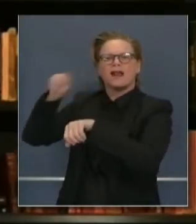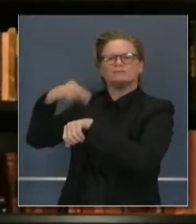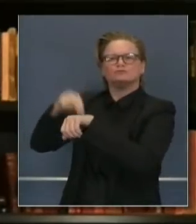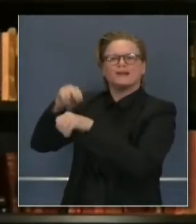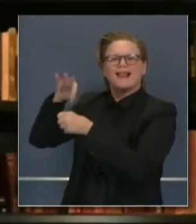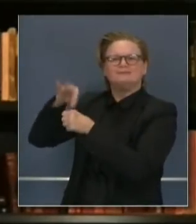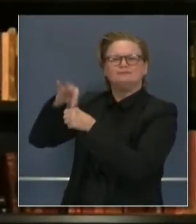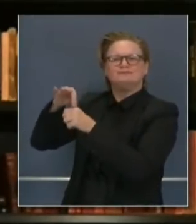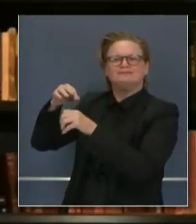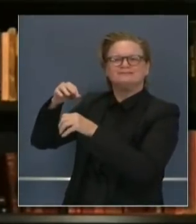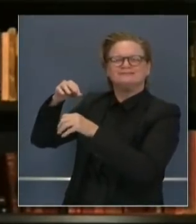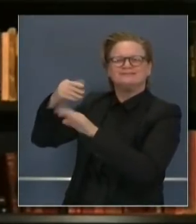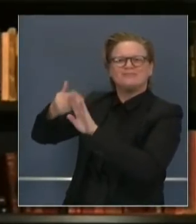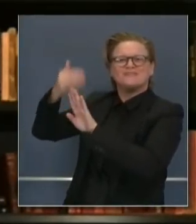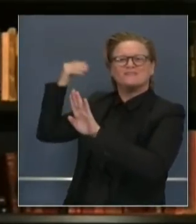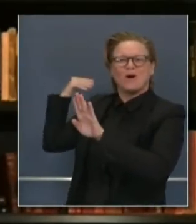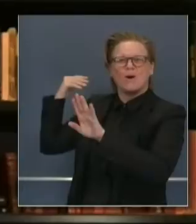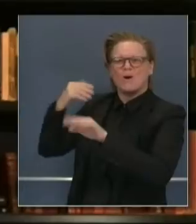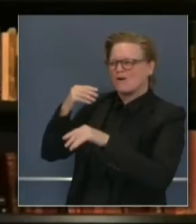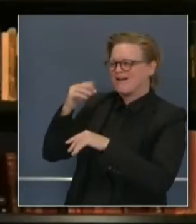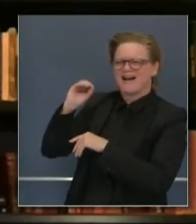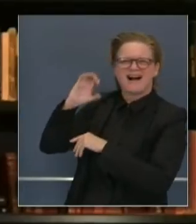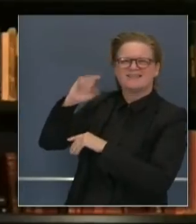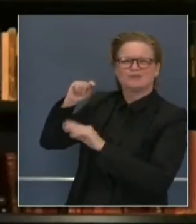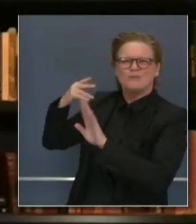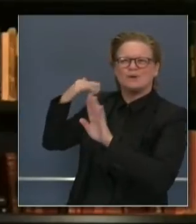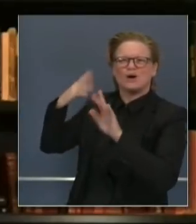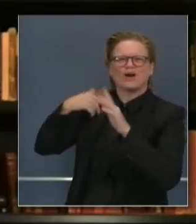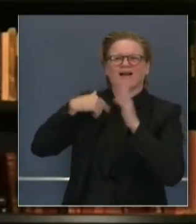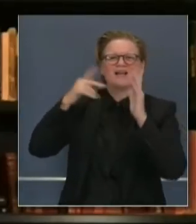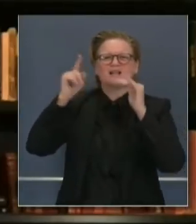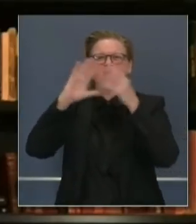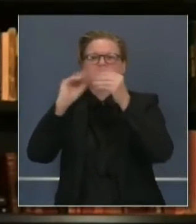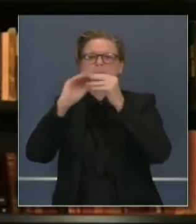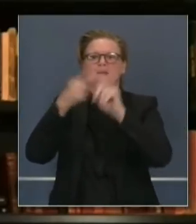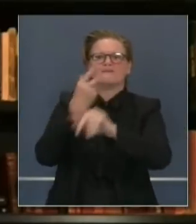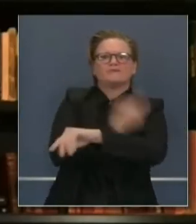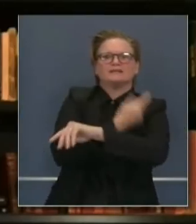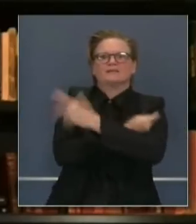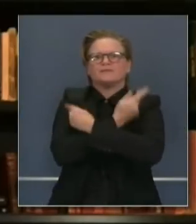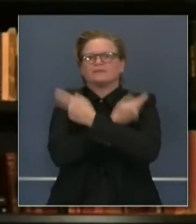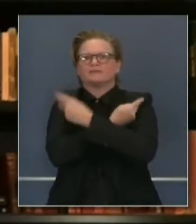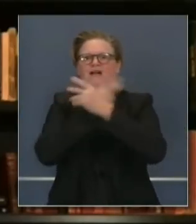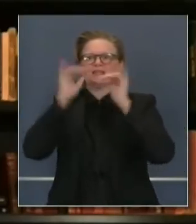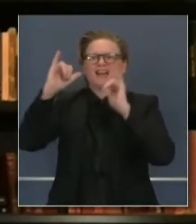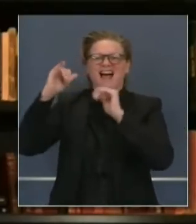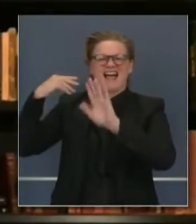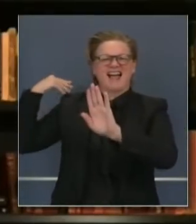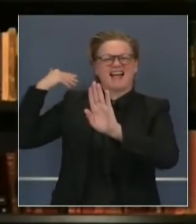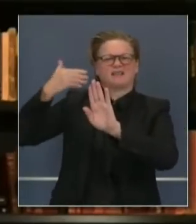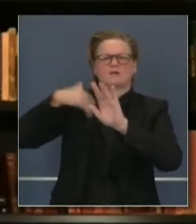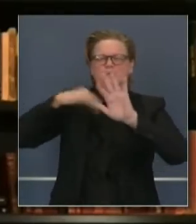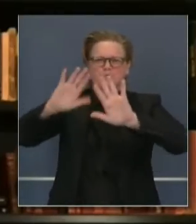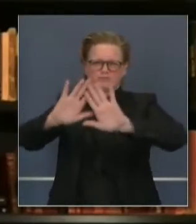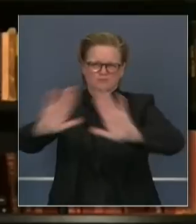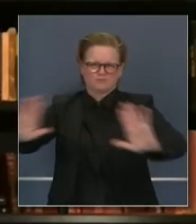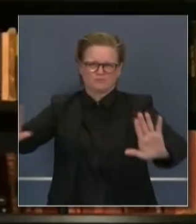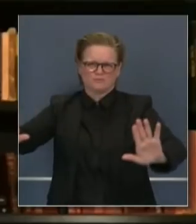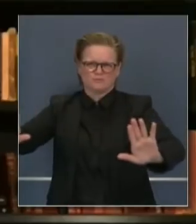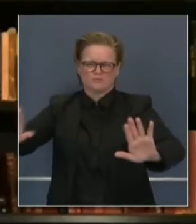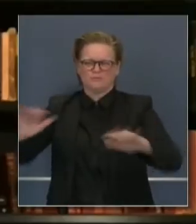learns to be sober about what is often announced from national prism. That